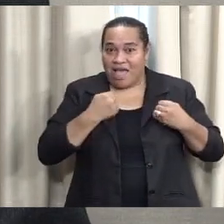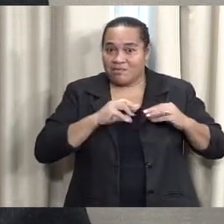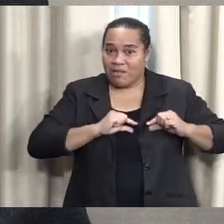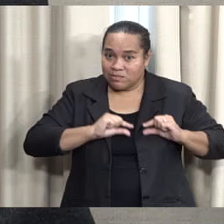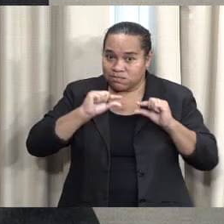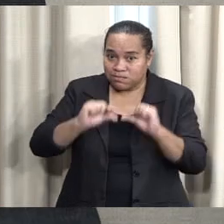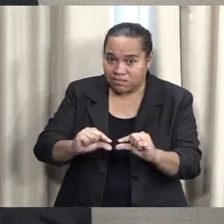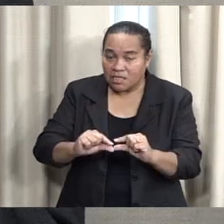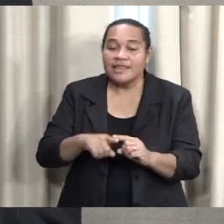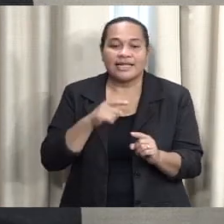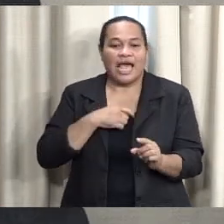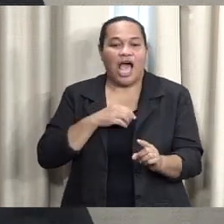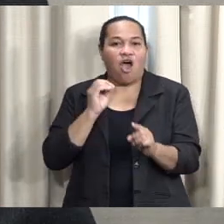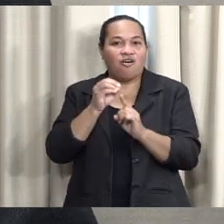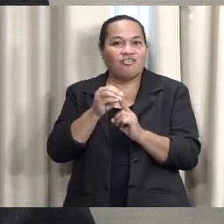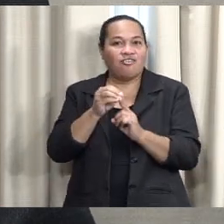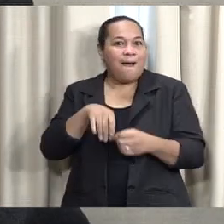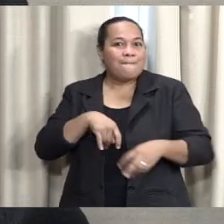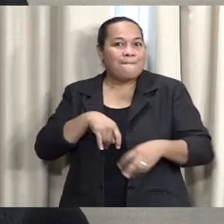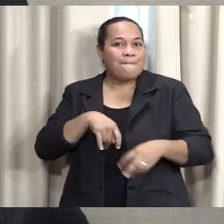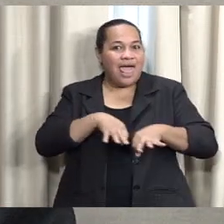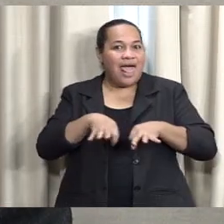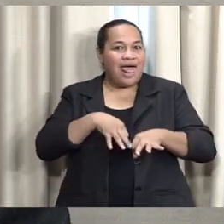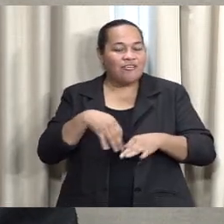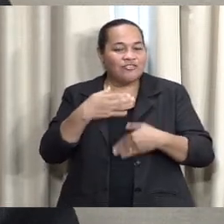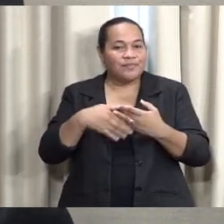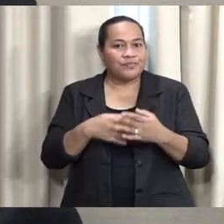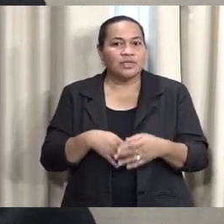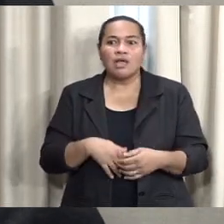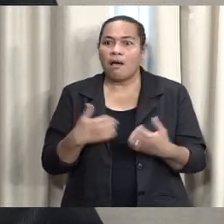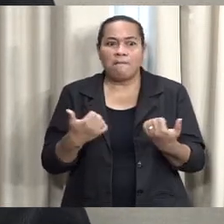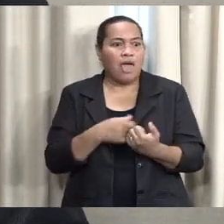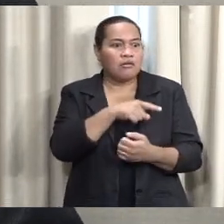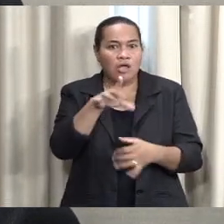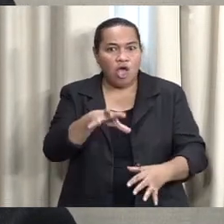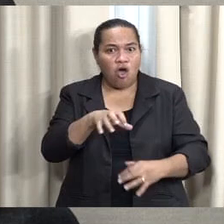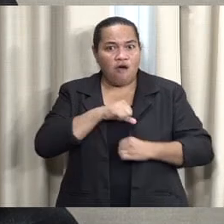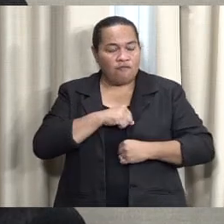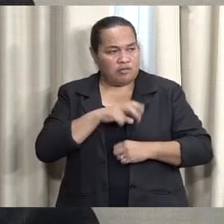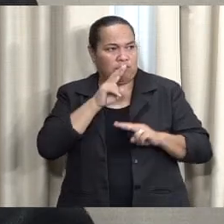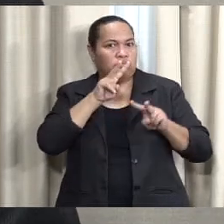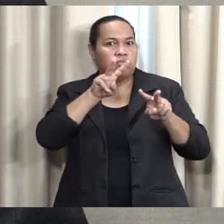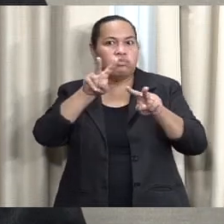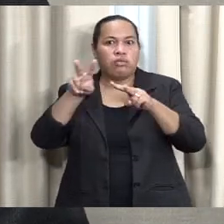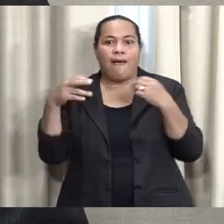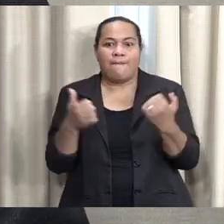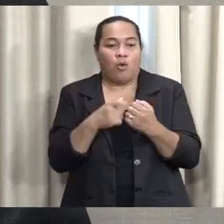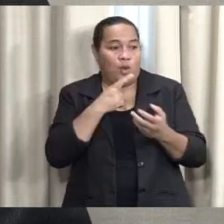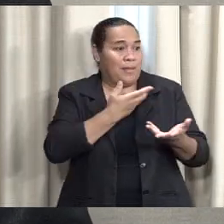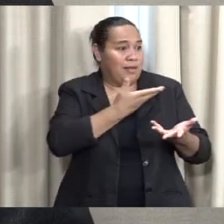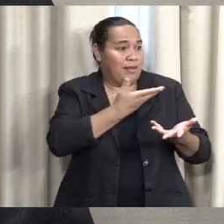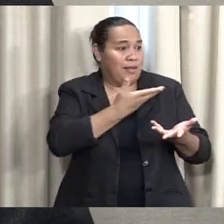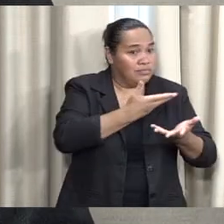overall strategy. And I can tell you the amount of confidence that we can see already from the discussions that we've